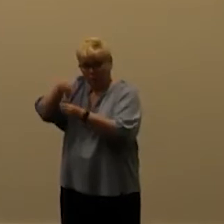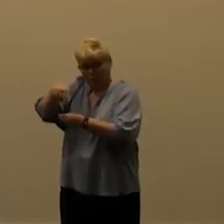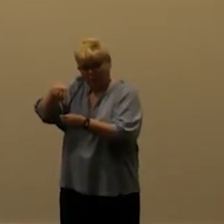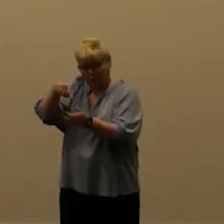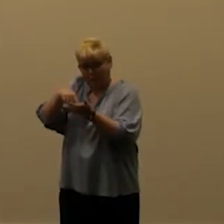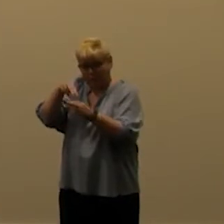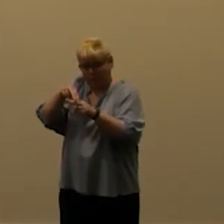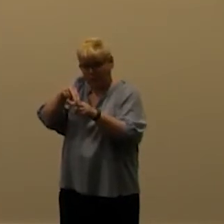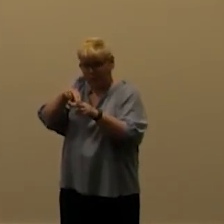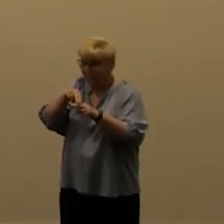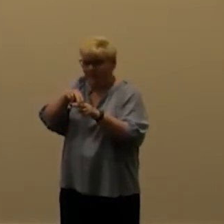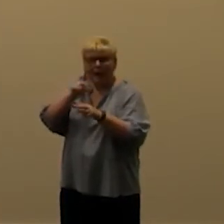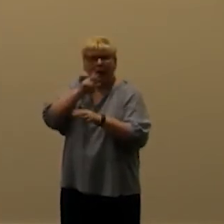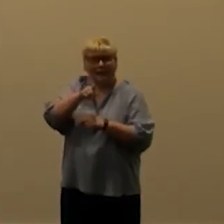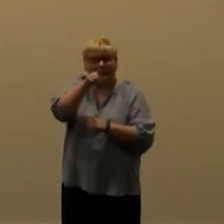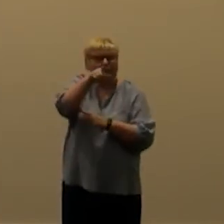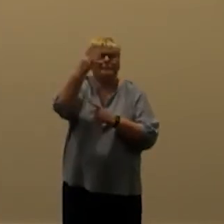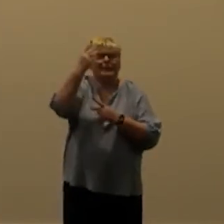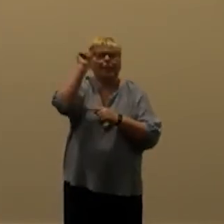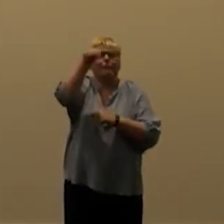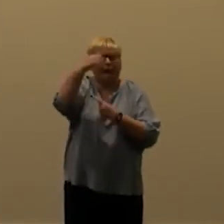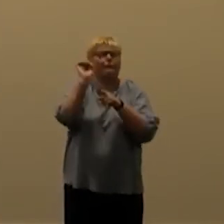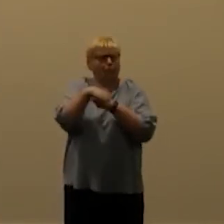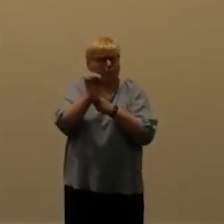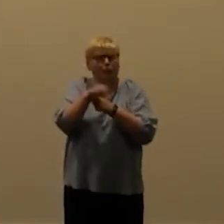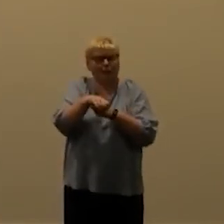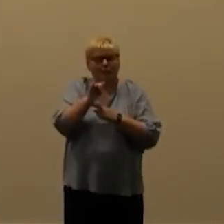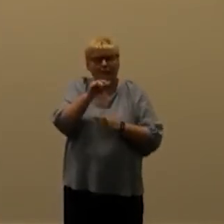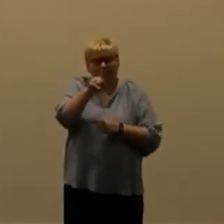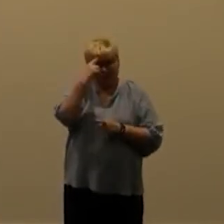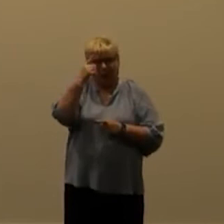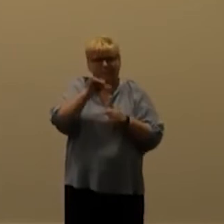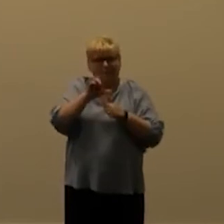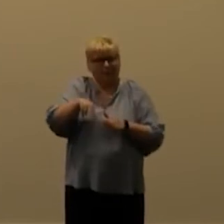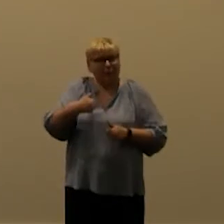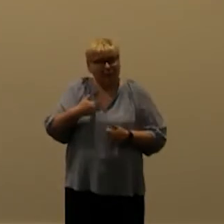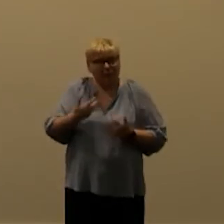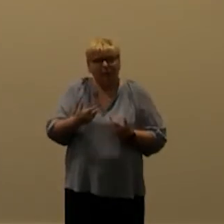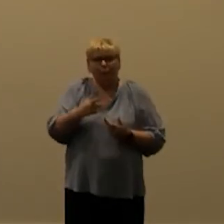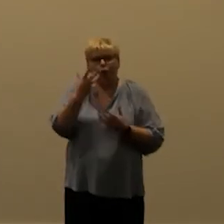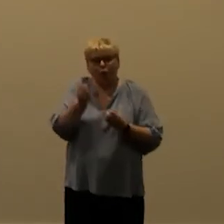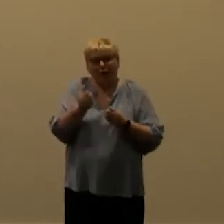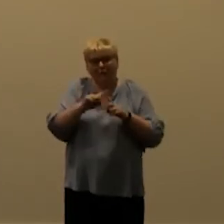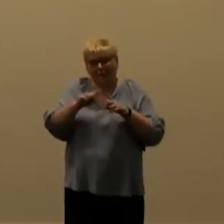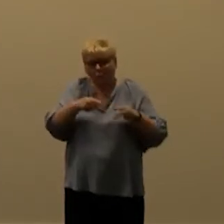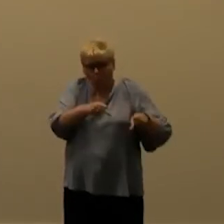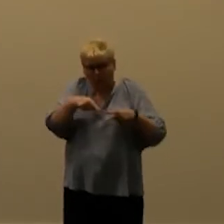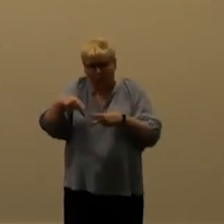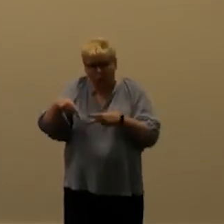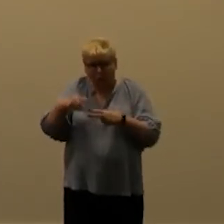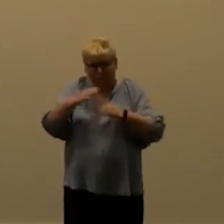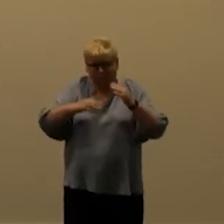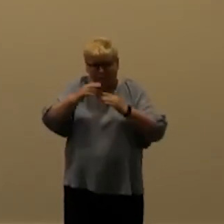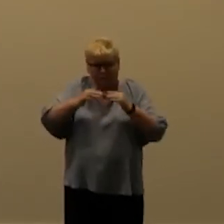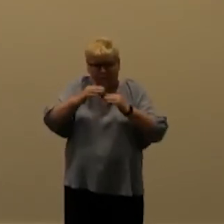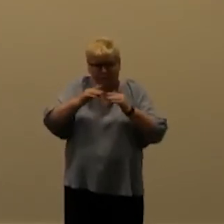that, well, I see this gentleman's nodding his head, so he might have a better idea than me, but, you know, I think there are ways of building out different modules, as it